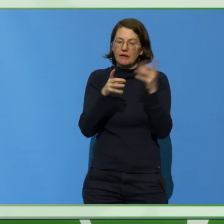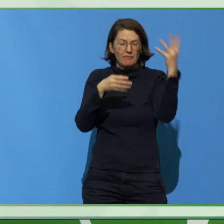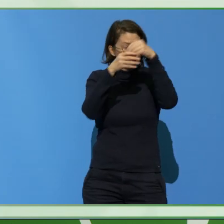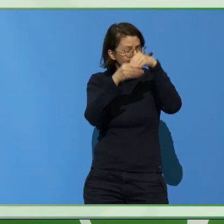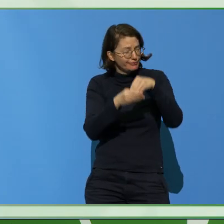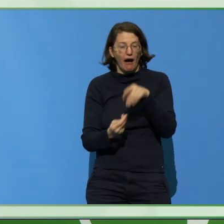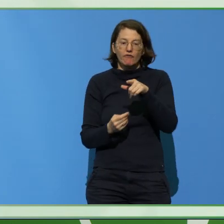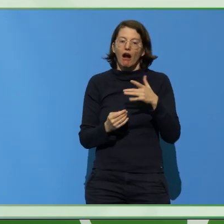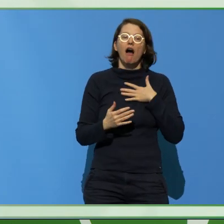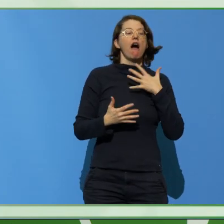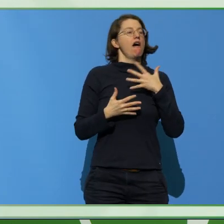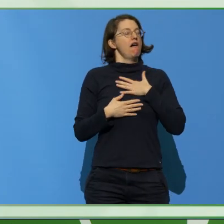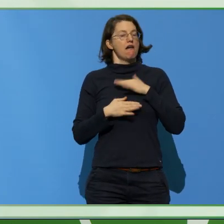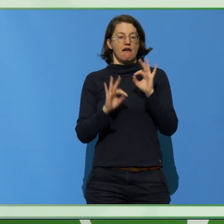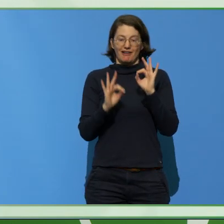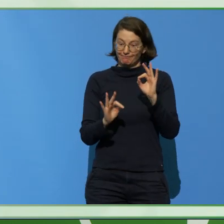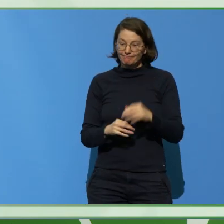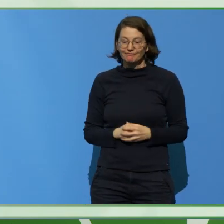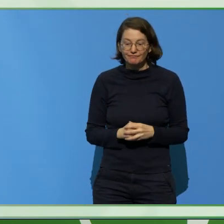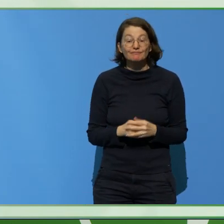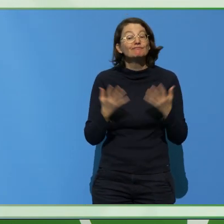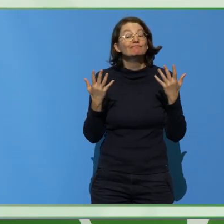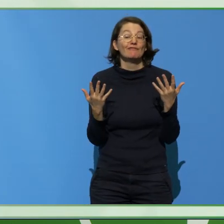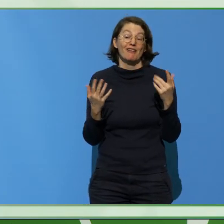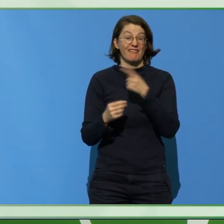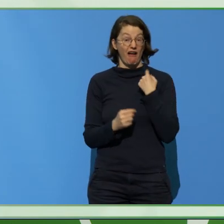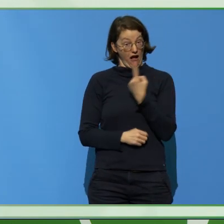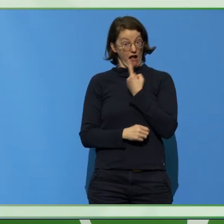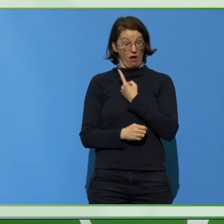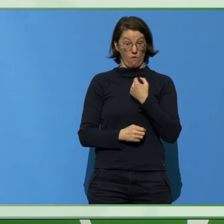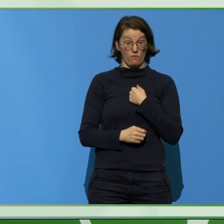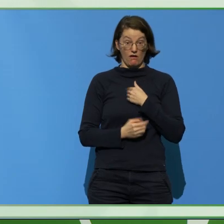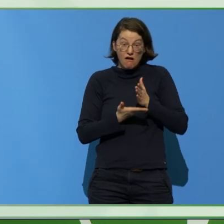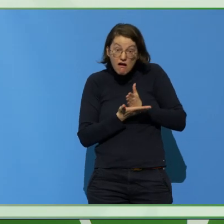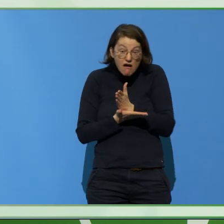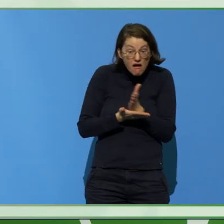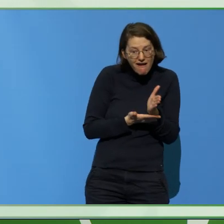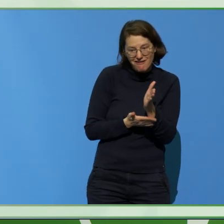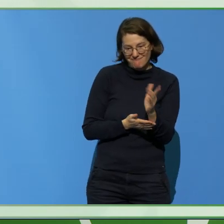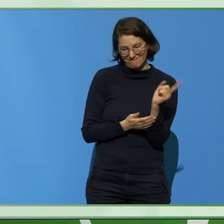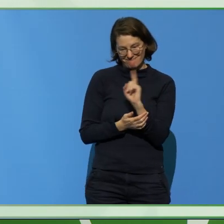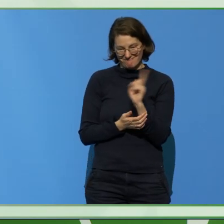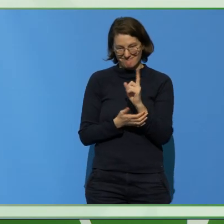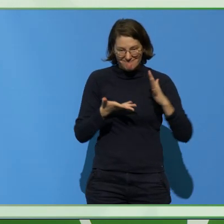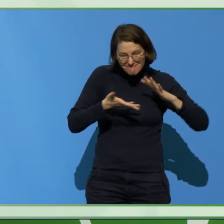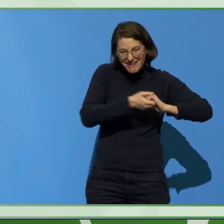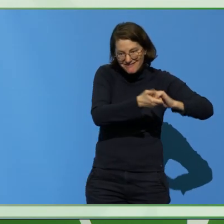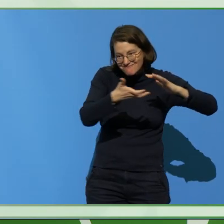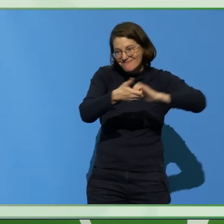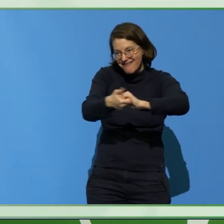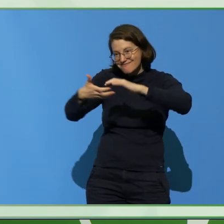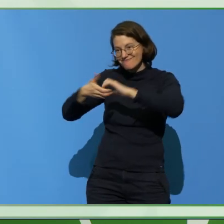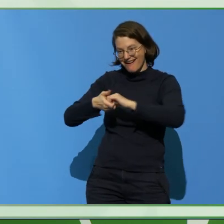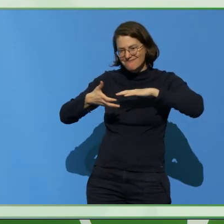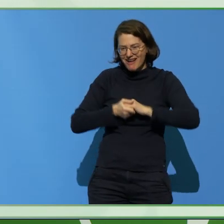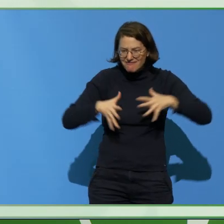this journey. We need to partner together. So if you're interested in any of the things that I mentioned, please, let's build and enable people together. Thank